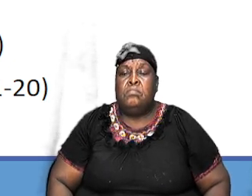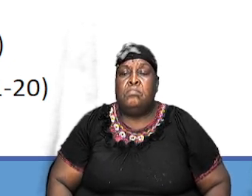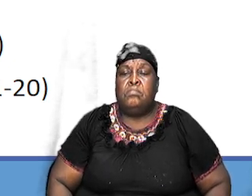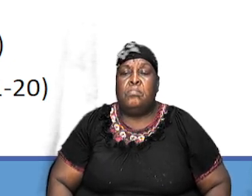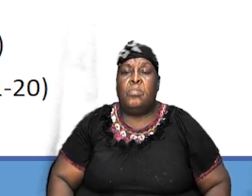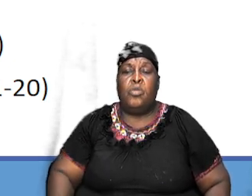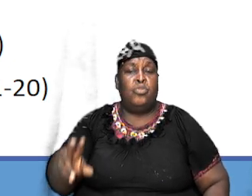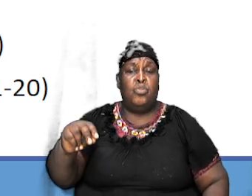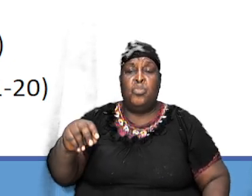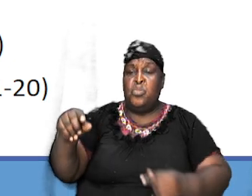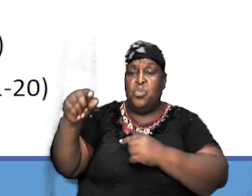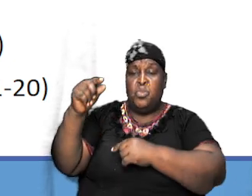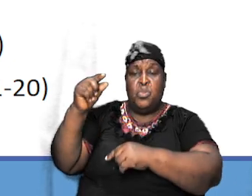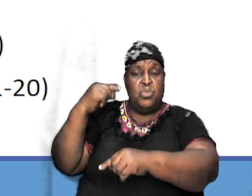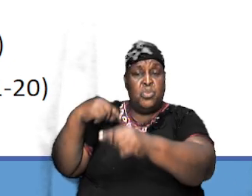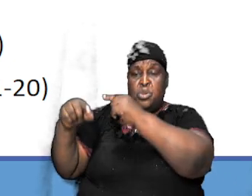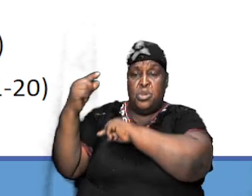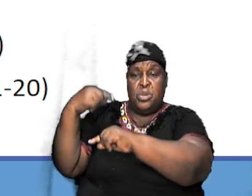is no genealogy.